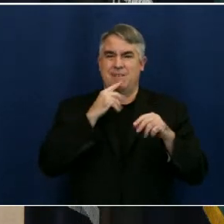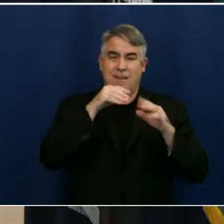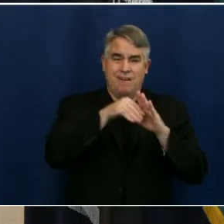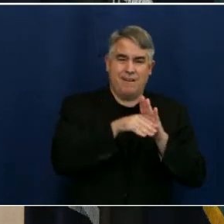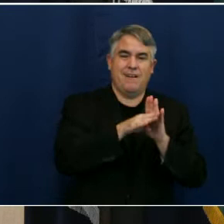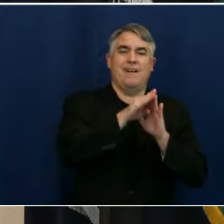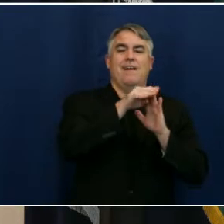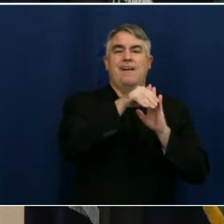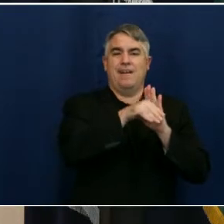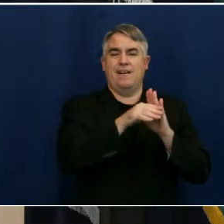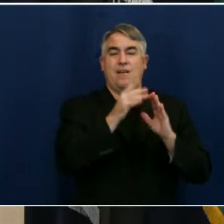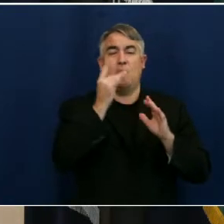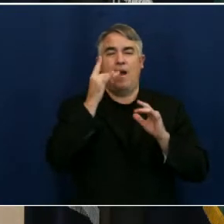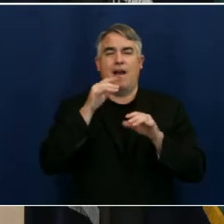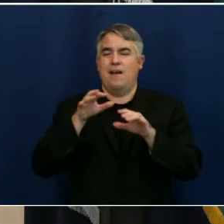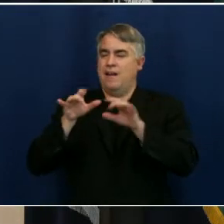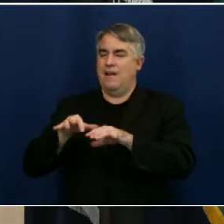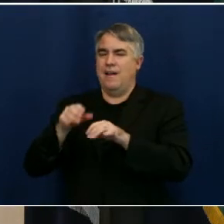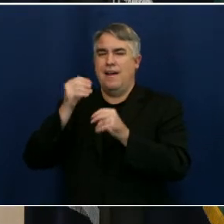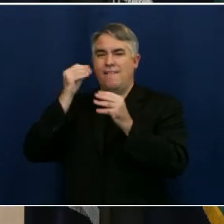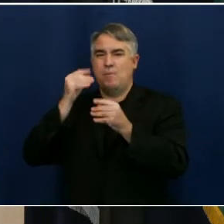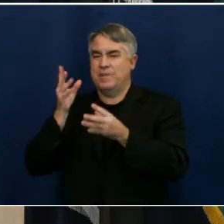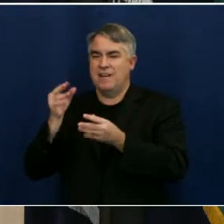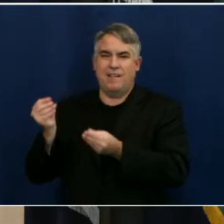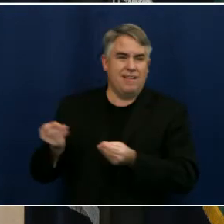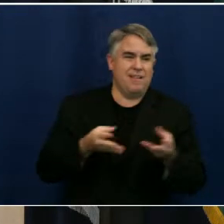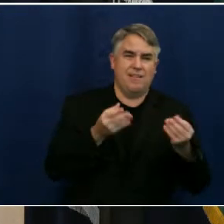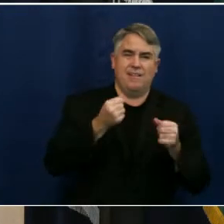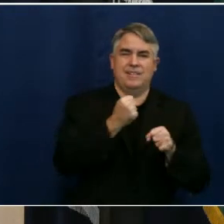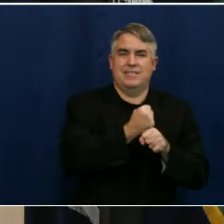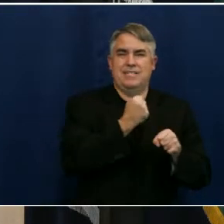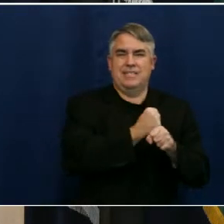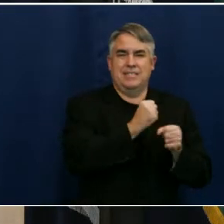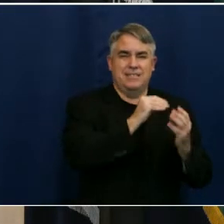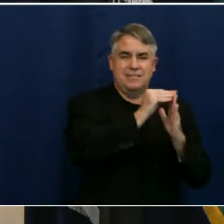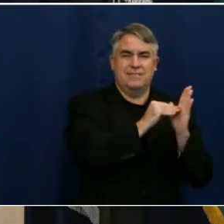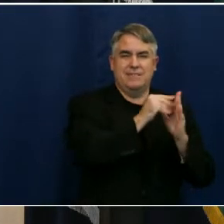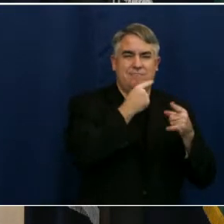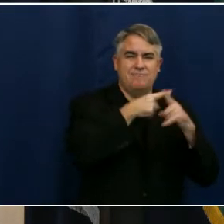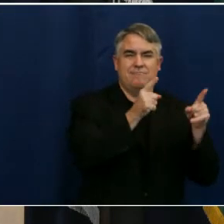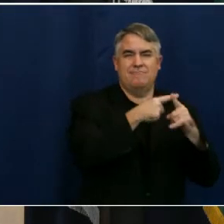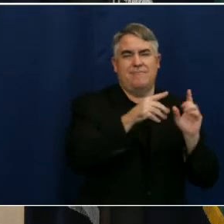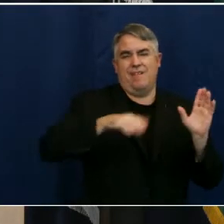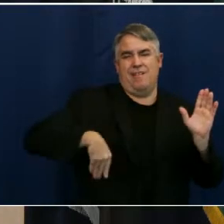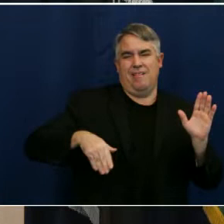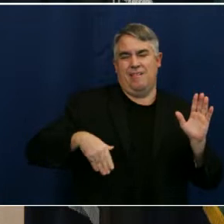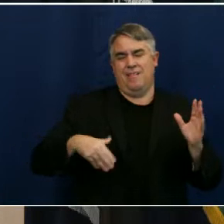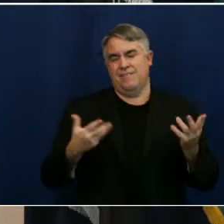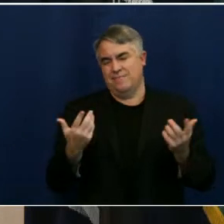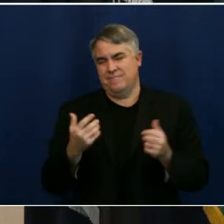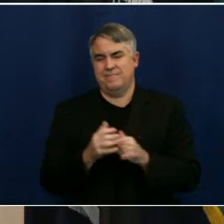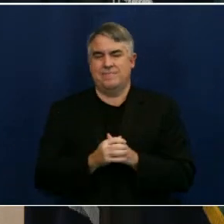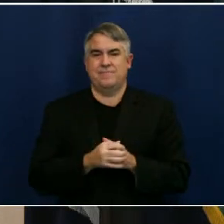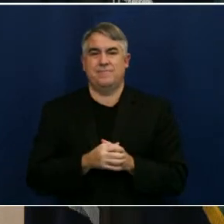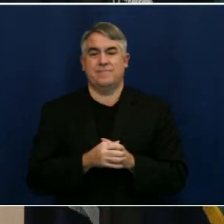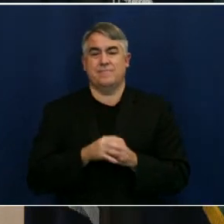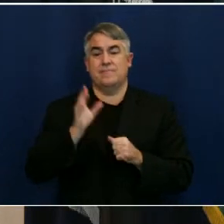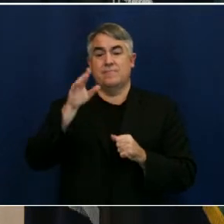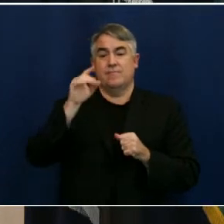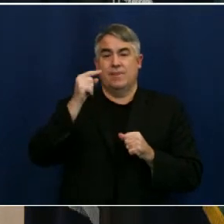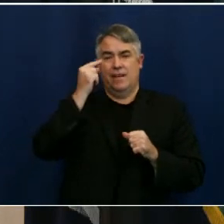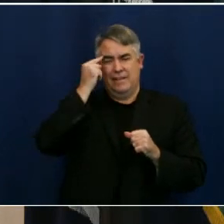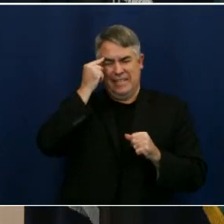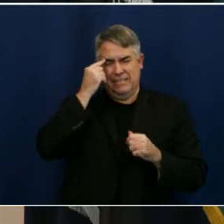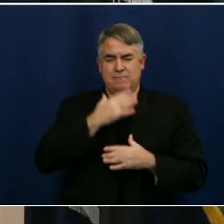relief for a lot of folks who were impacted by the regional stay-at-home orders, but we really have to be mindful